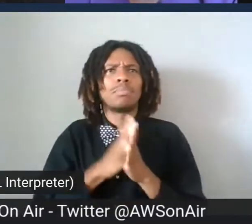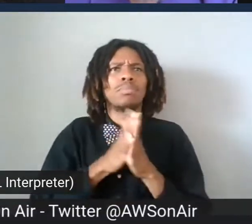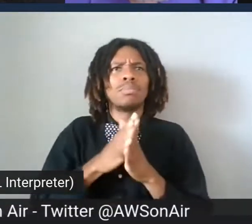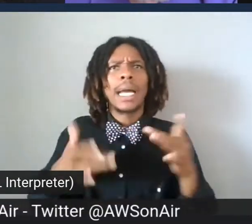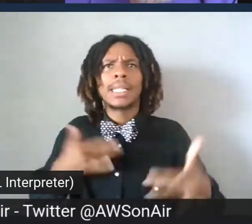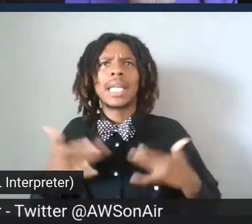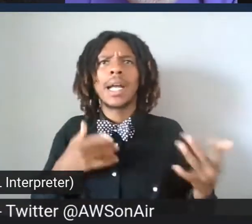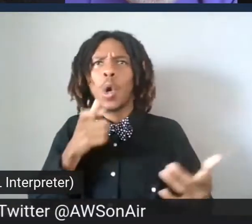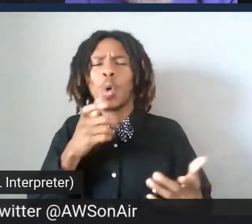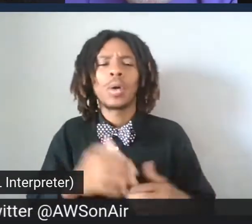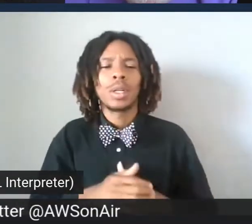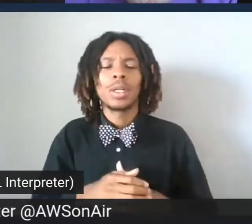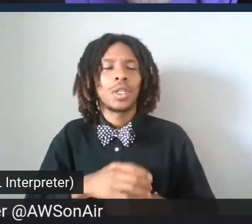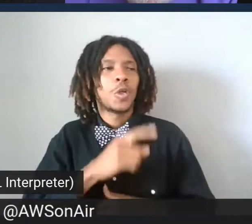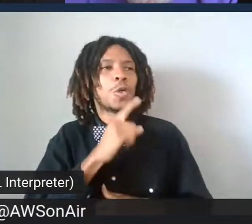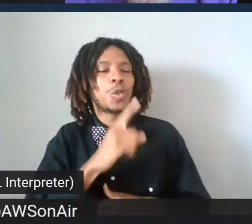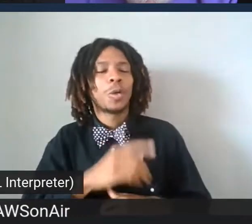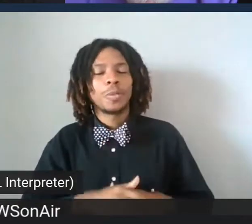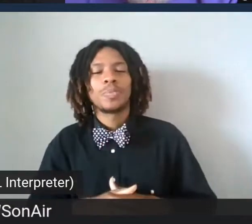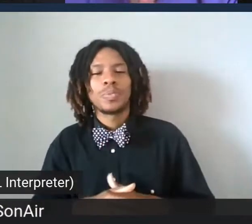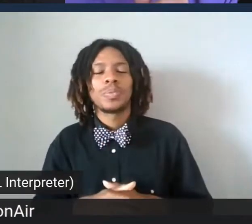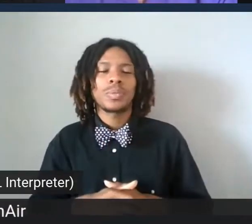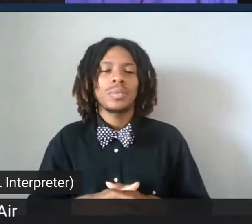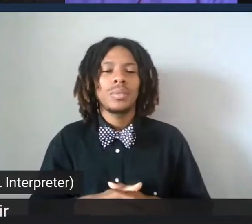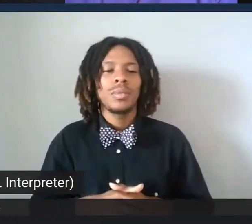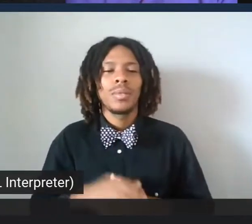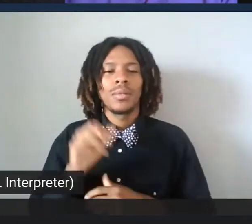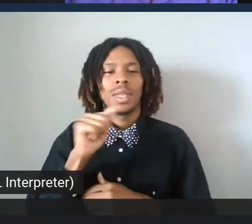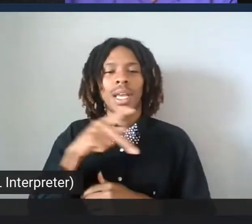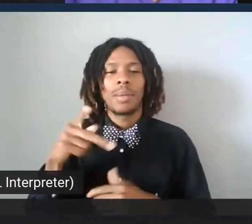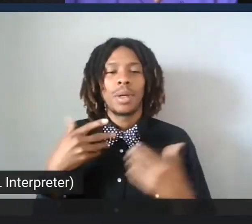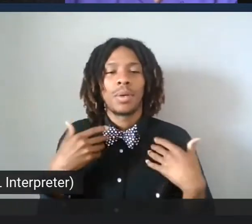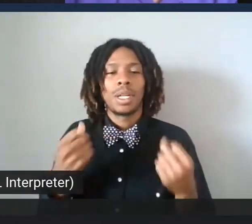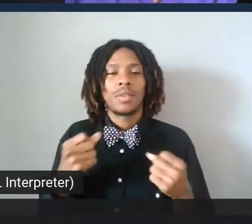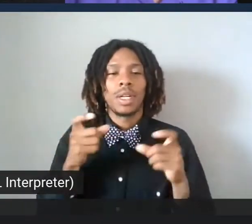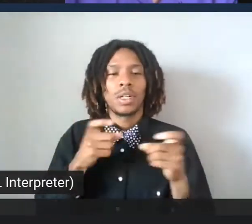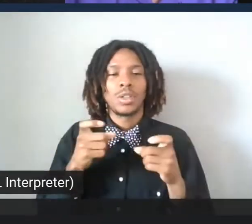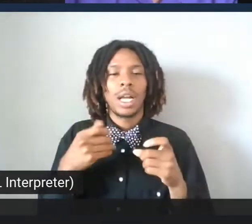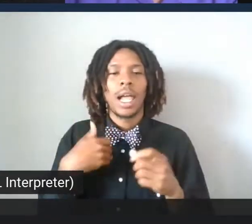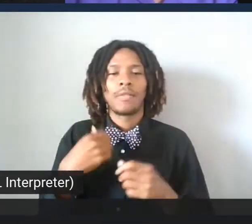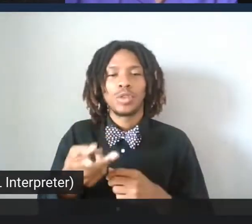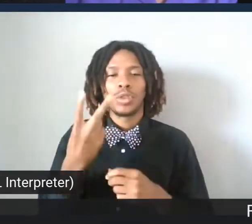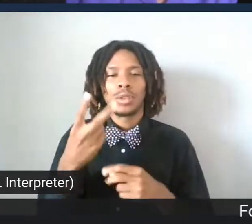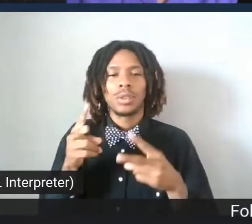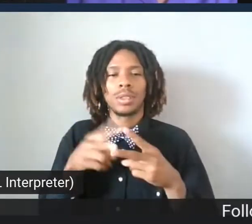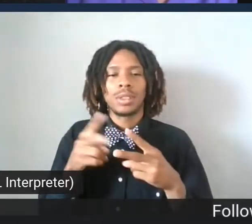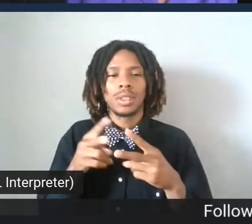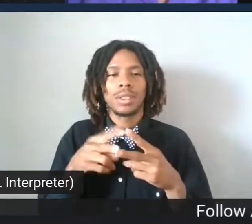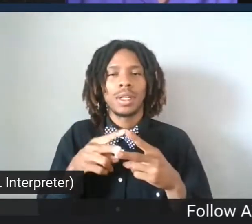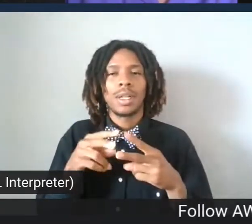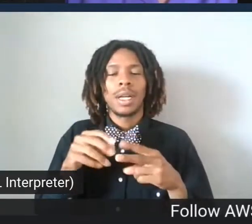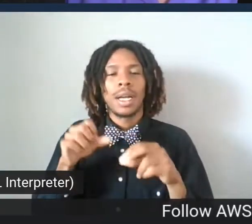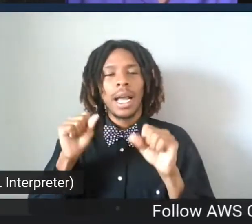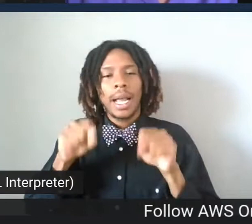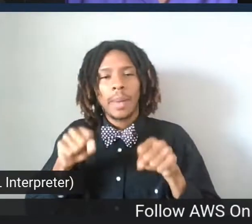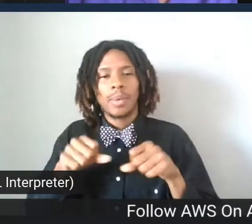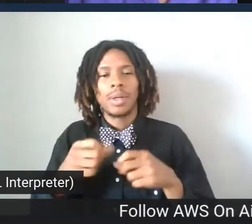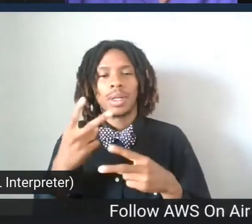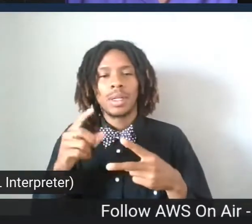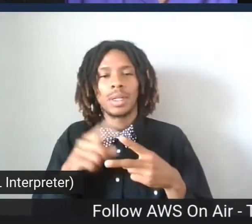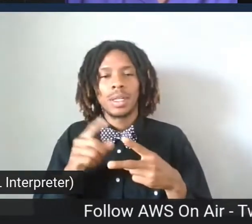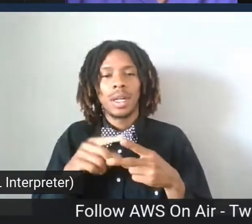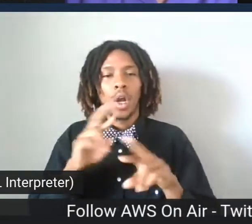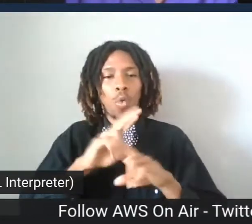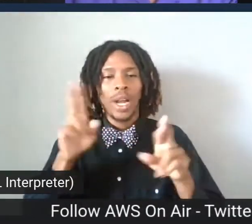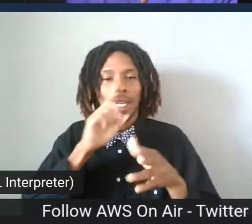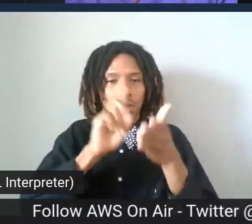gate? Sure. So Application Recovery Controller consists of two specific capabilities. One is called readiness